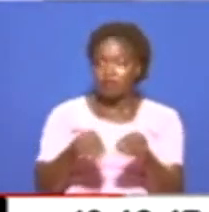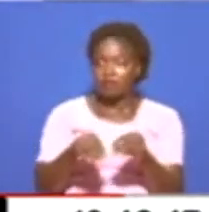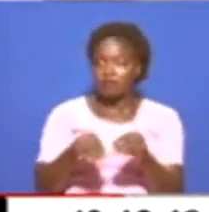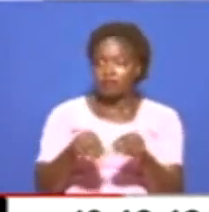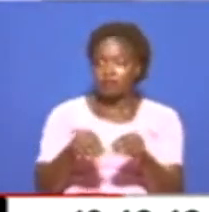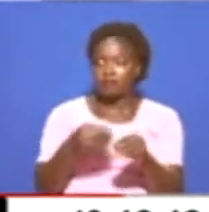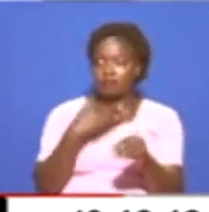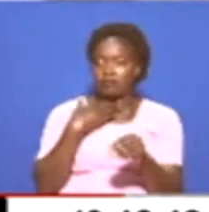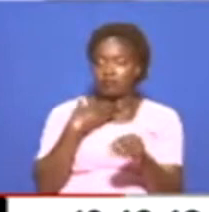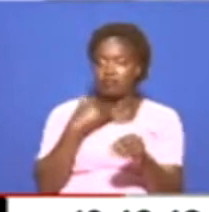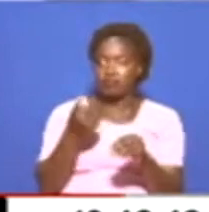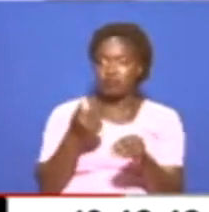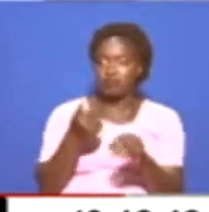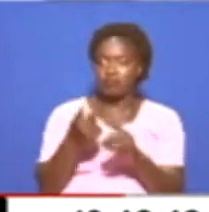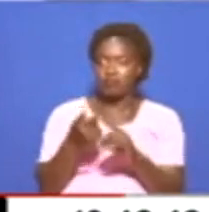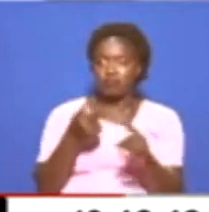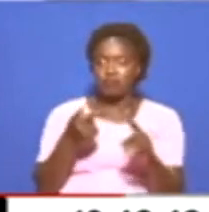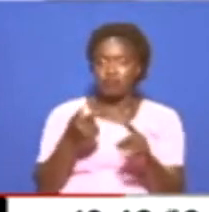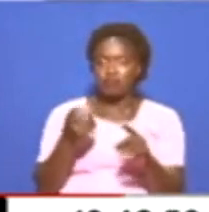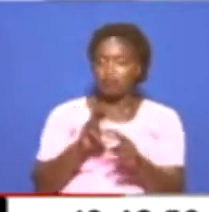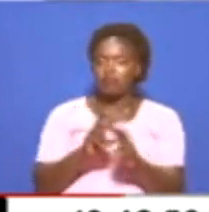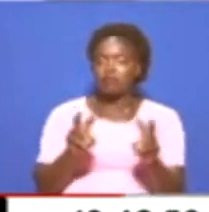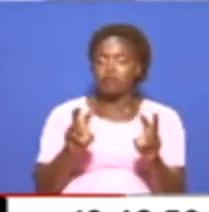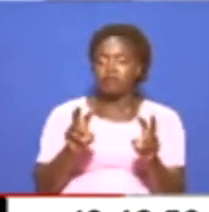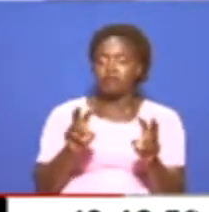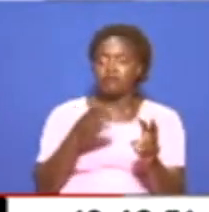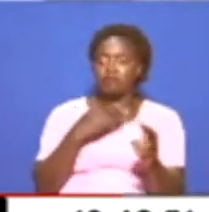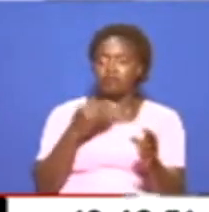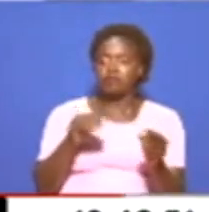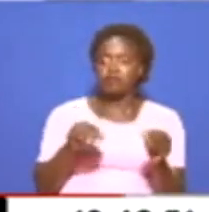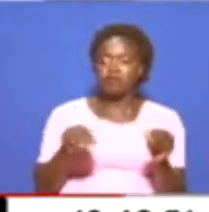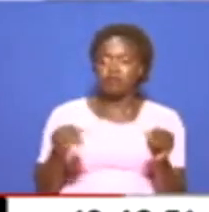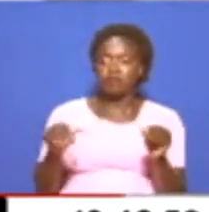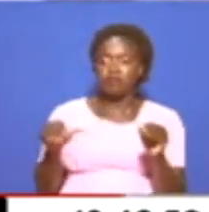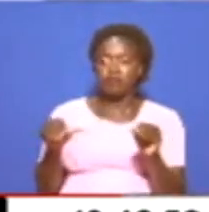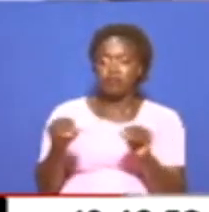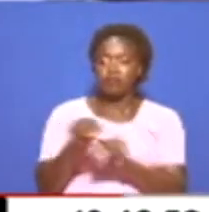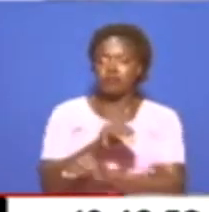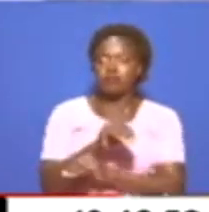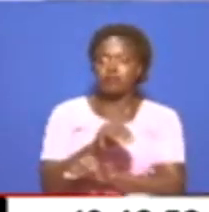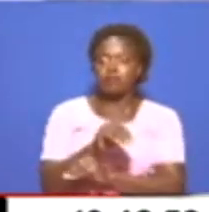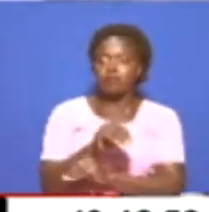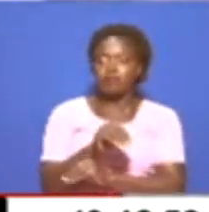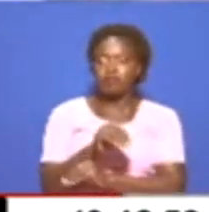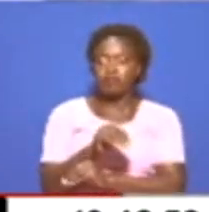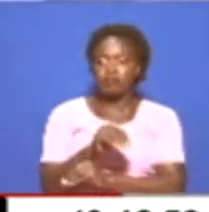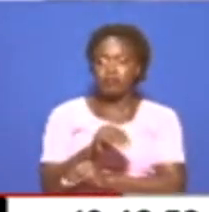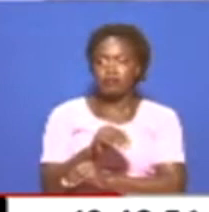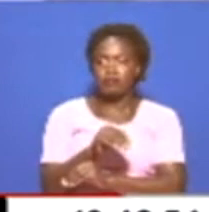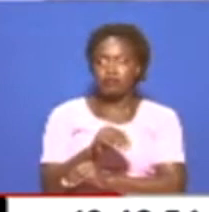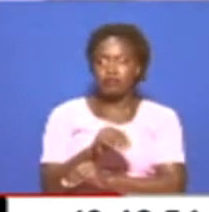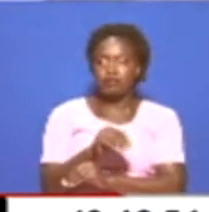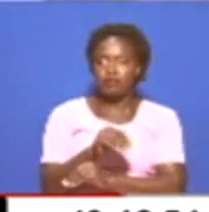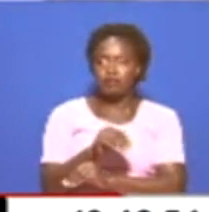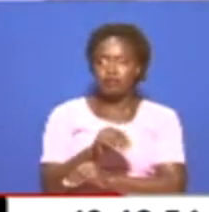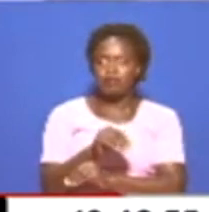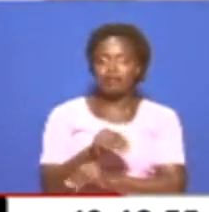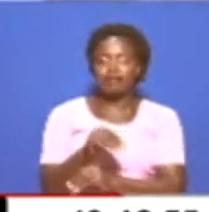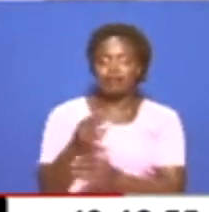want, from what they have seen, they will want to bring, and I'm sorry to say, Adharakanivi. Yes. They will bring Adharakanivi.